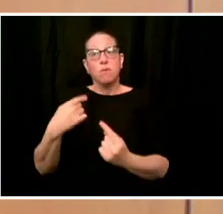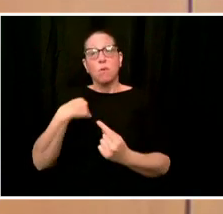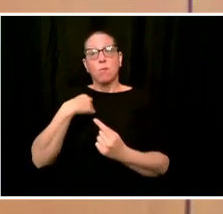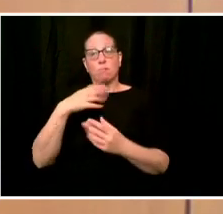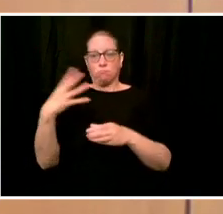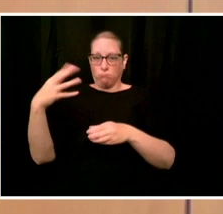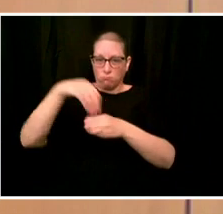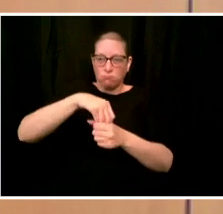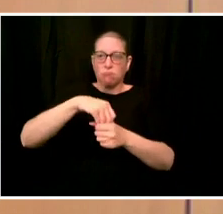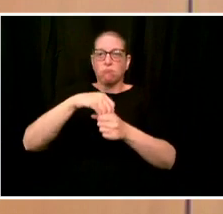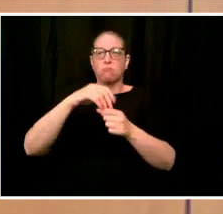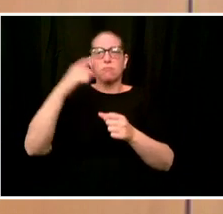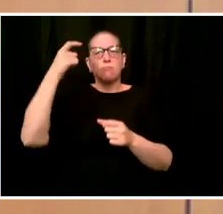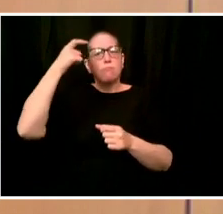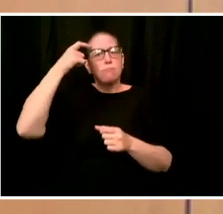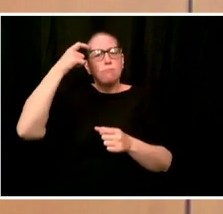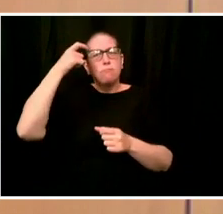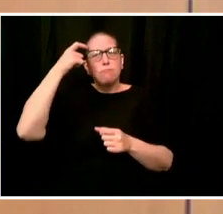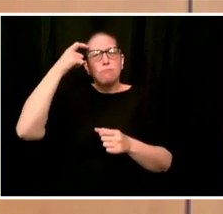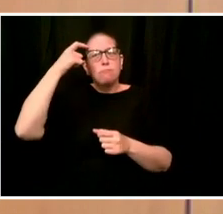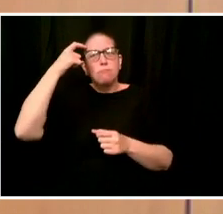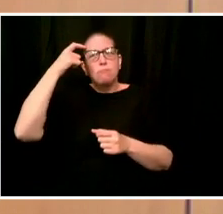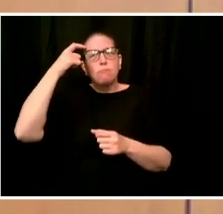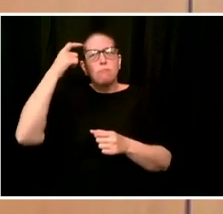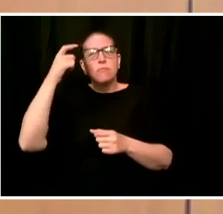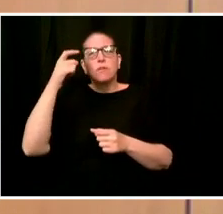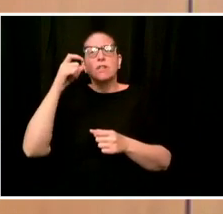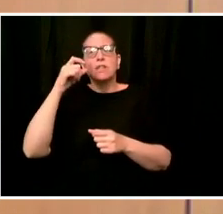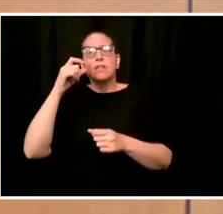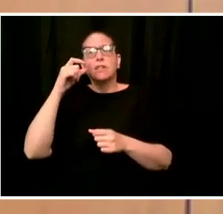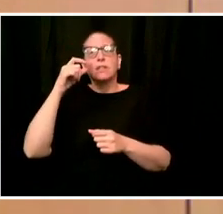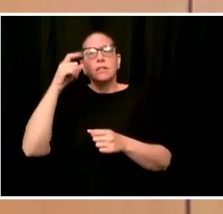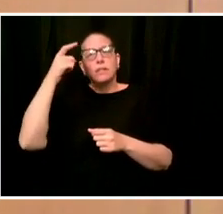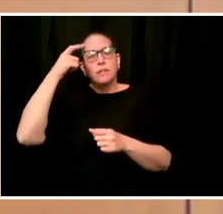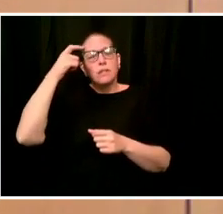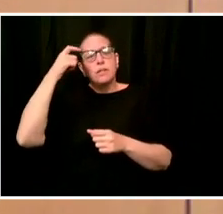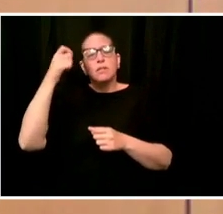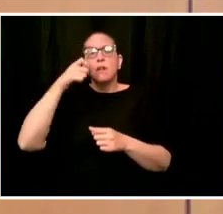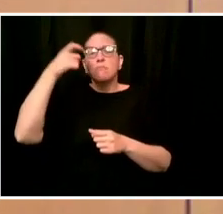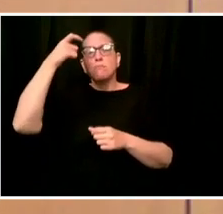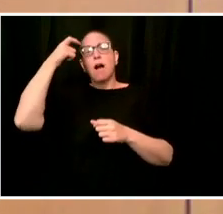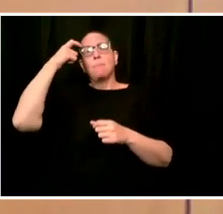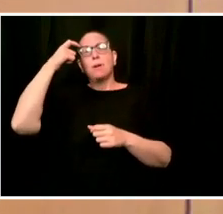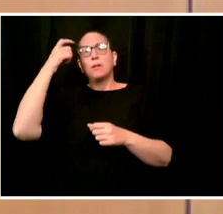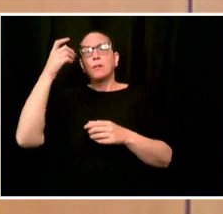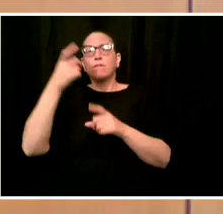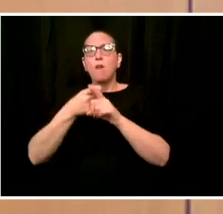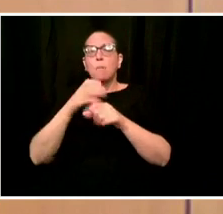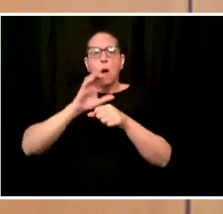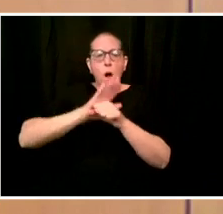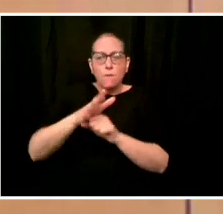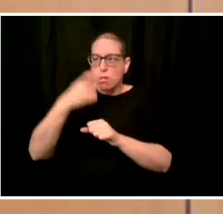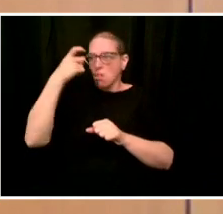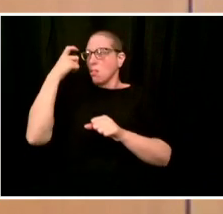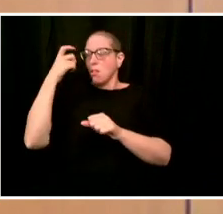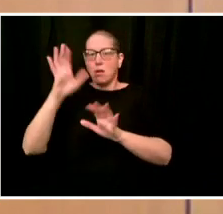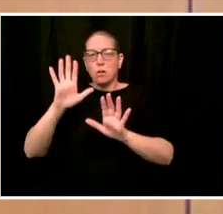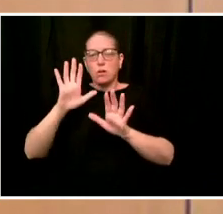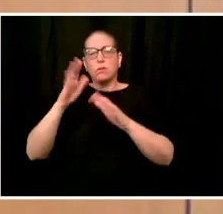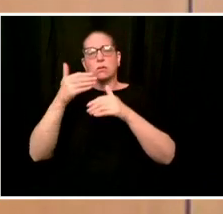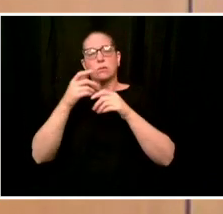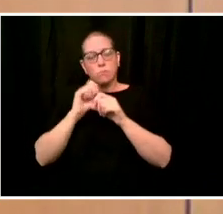that, releasing the race and ethnicity data before it was fully complete. And that's really